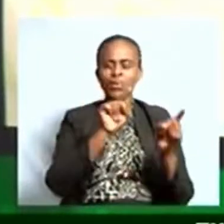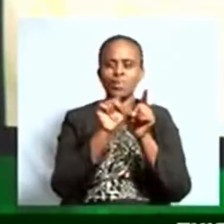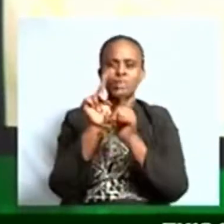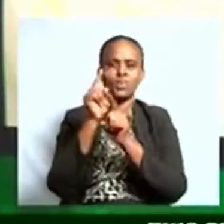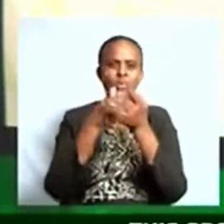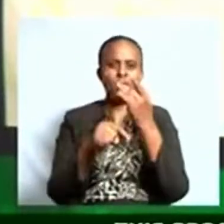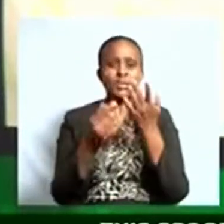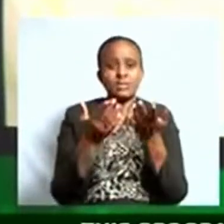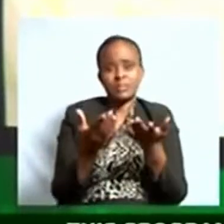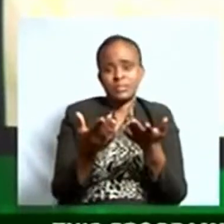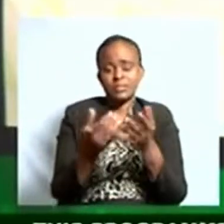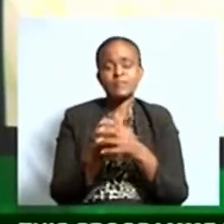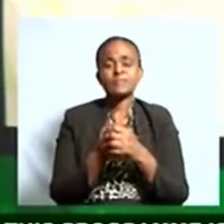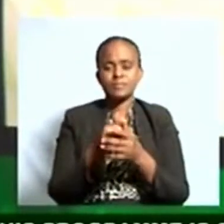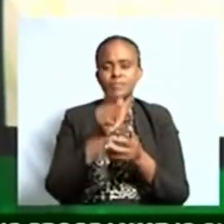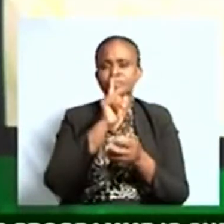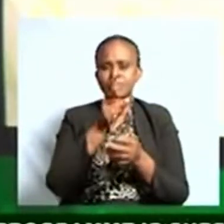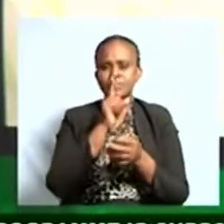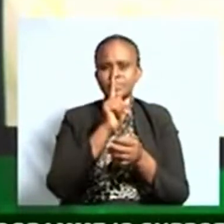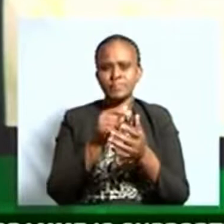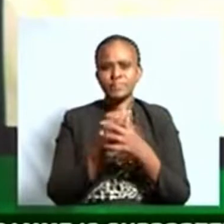fact that